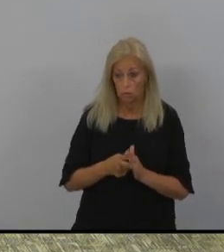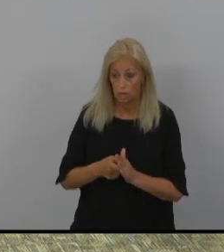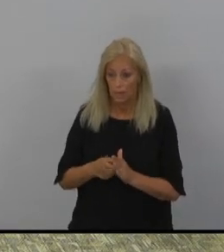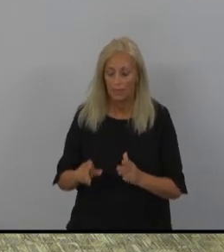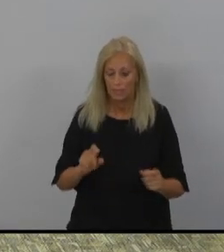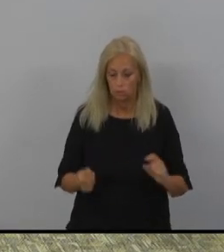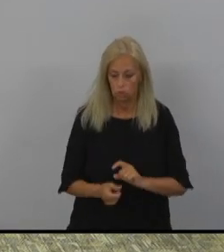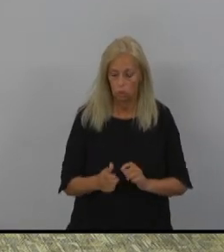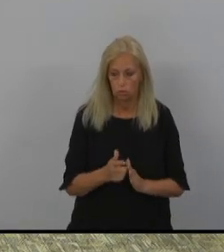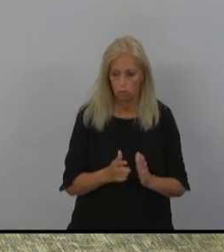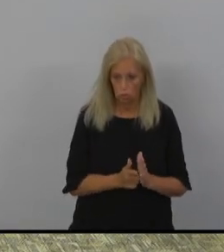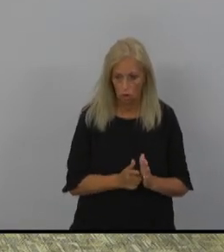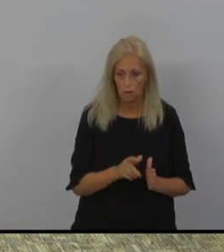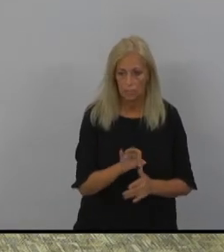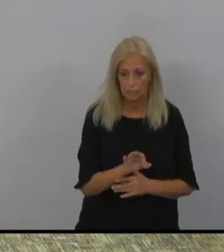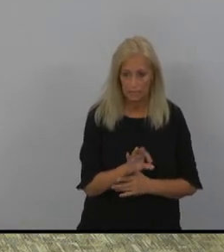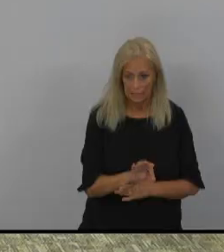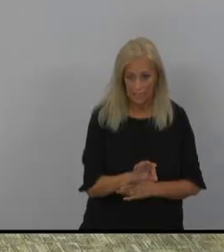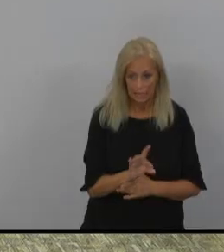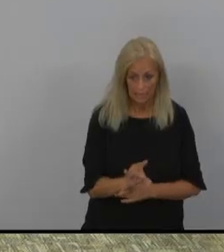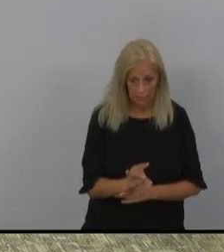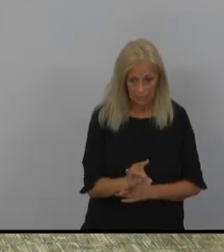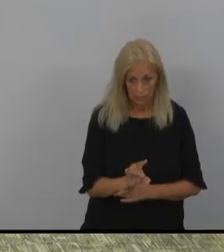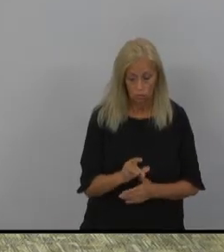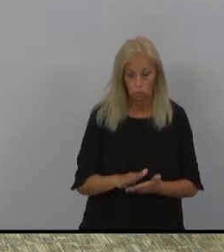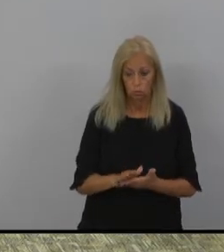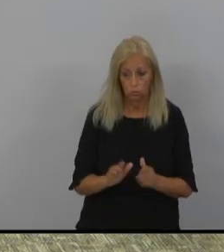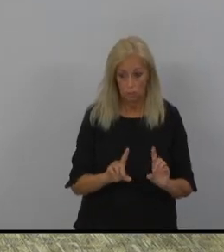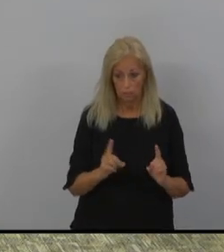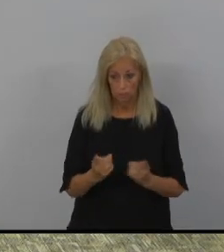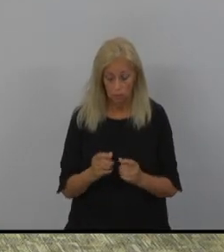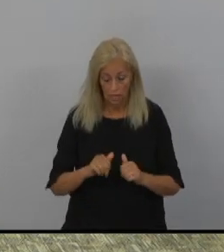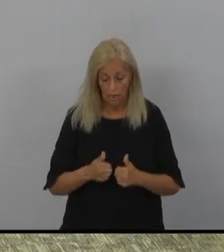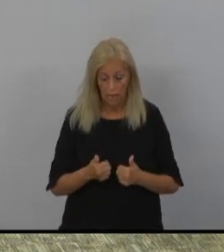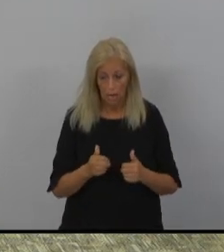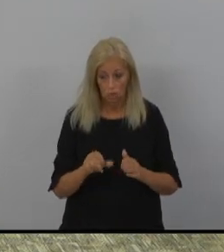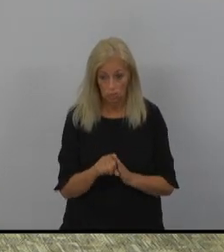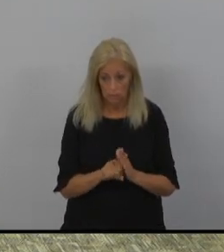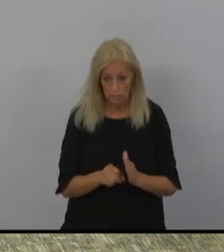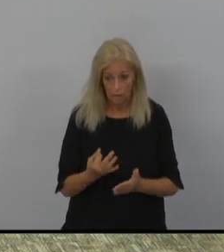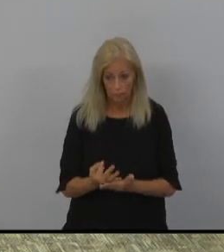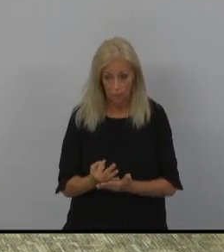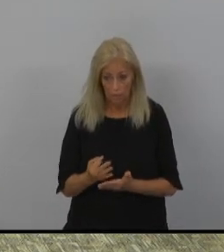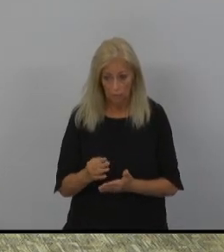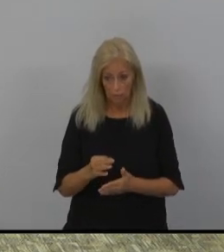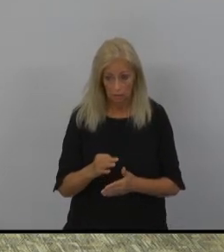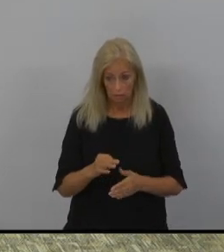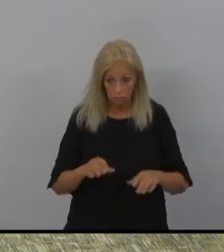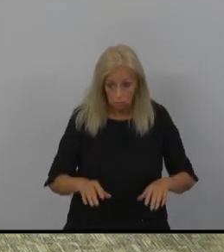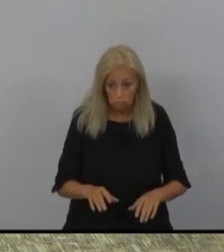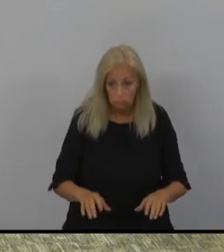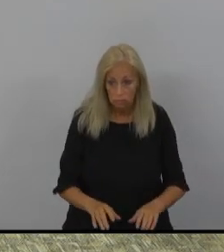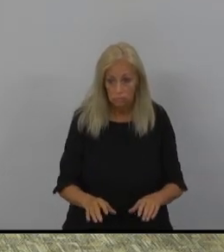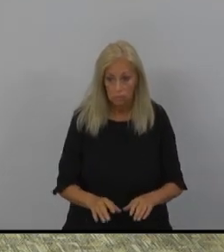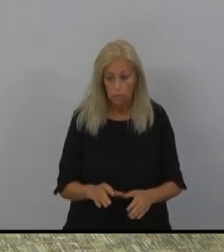law in 1998. School districts, and it's because of the way that the state funding works, school districts could not enter into a